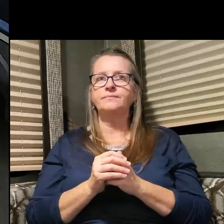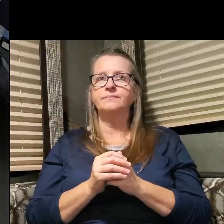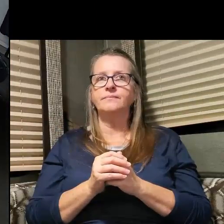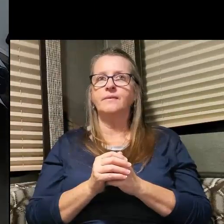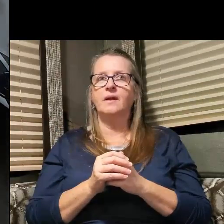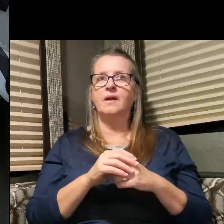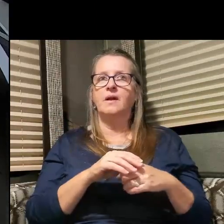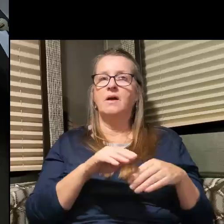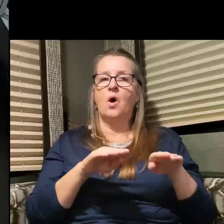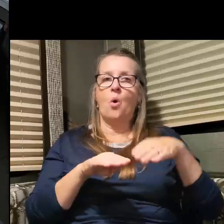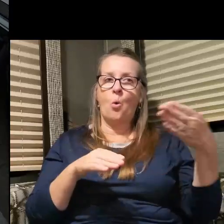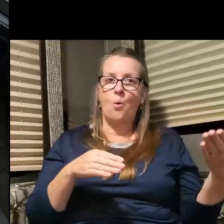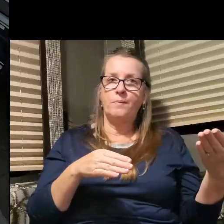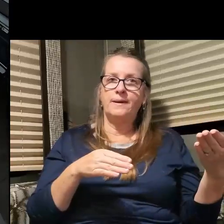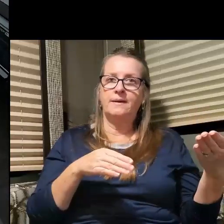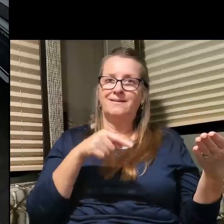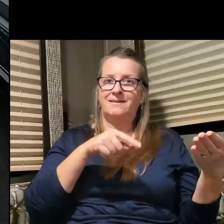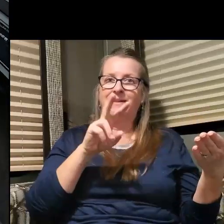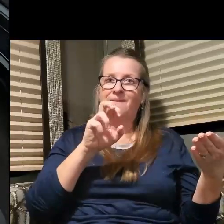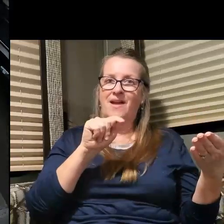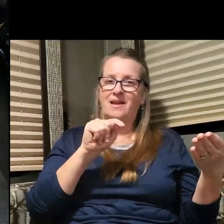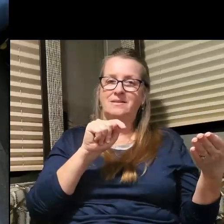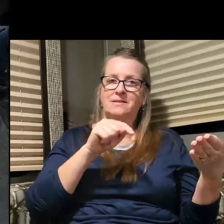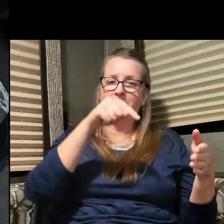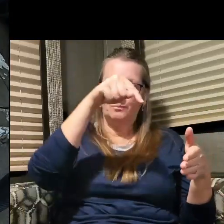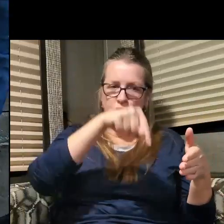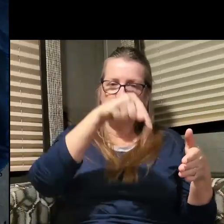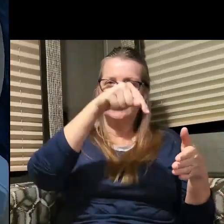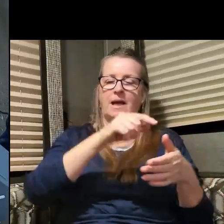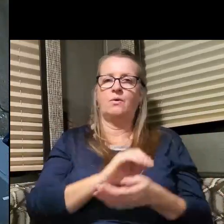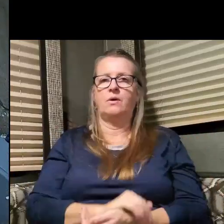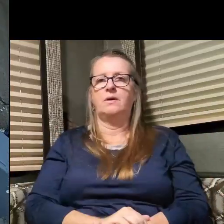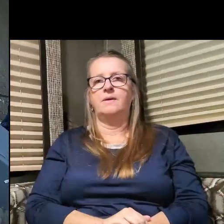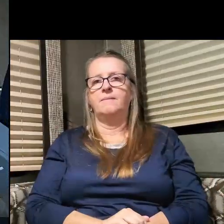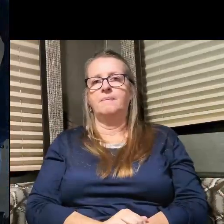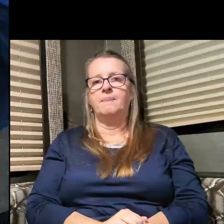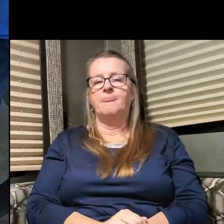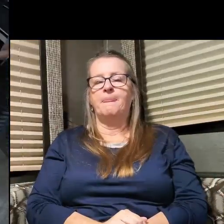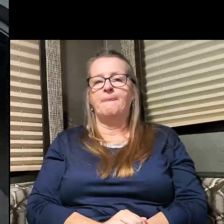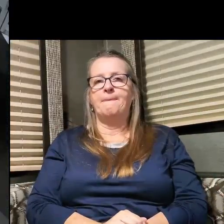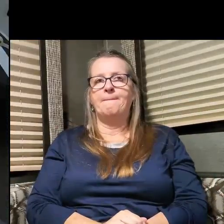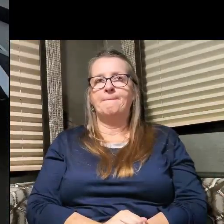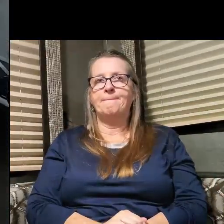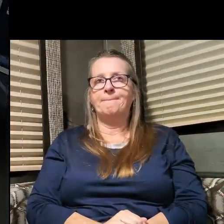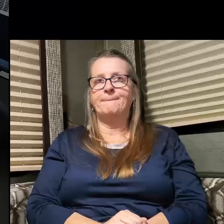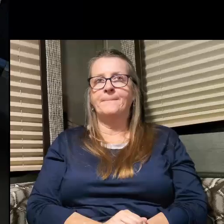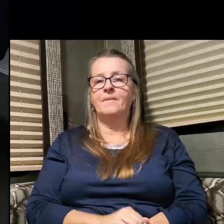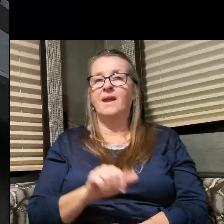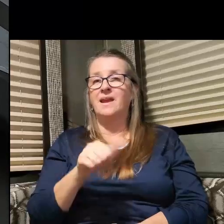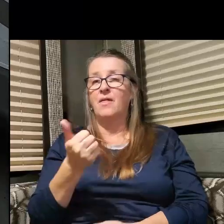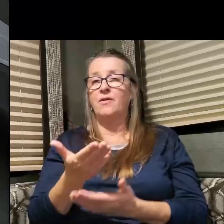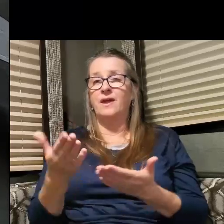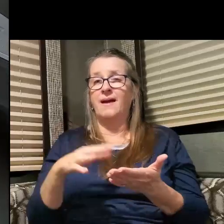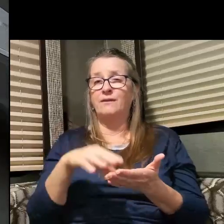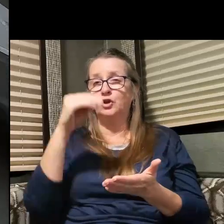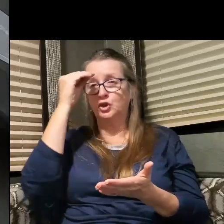go. I'm gonna open this up. This is the vent. I'm gonna push it down.